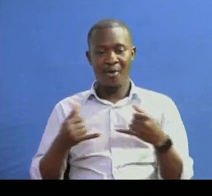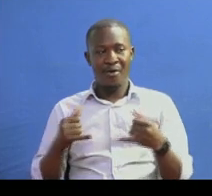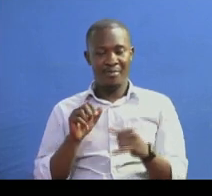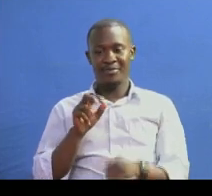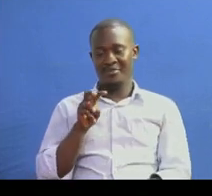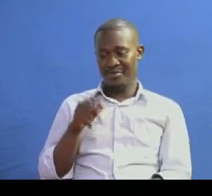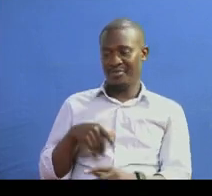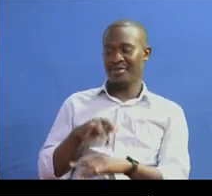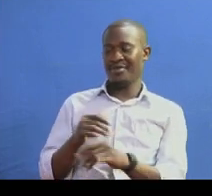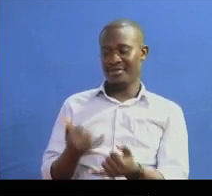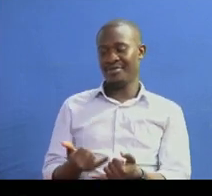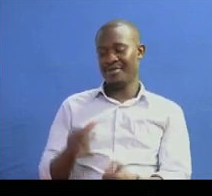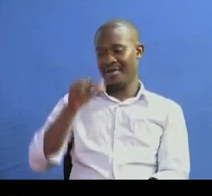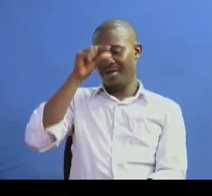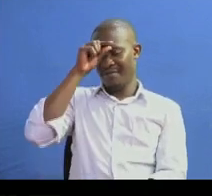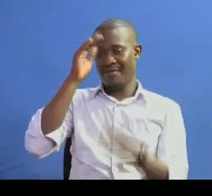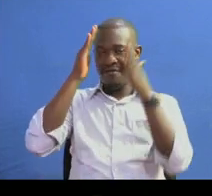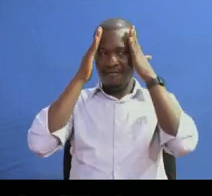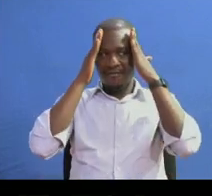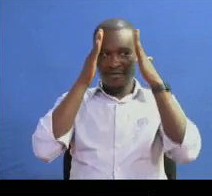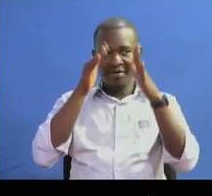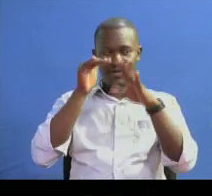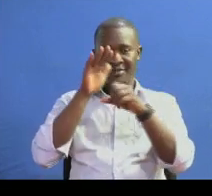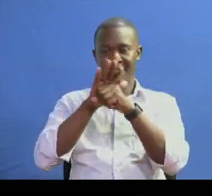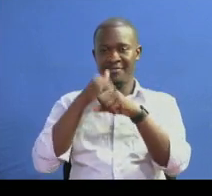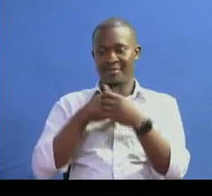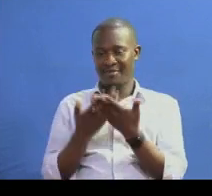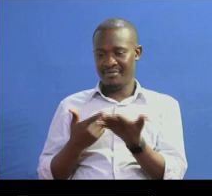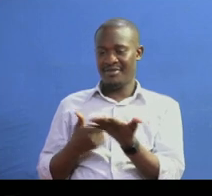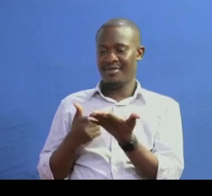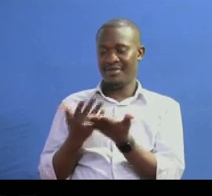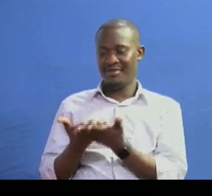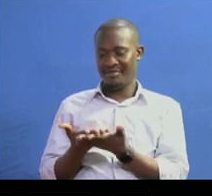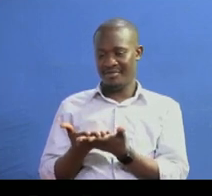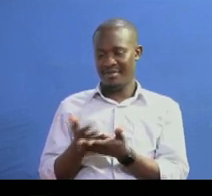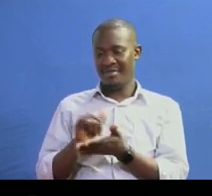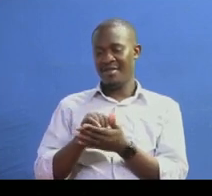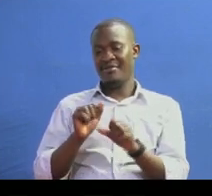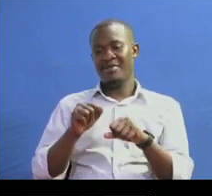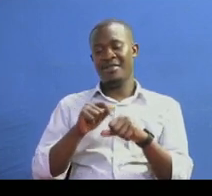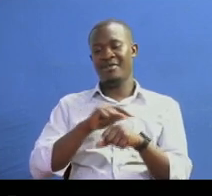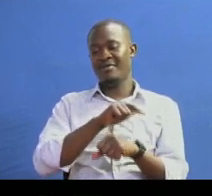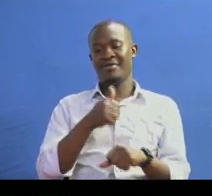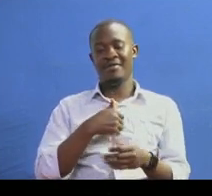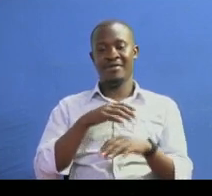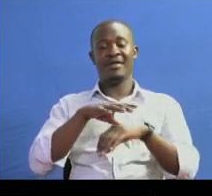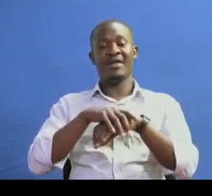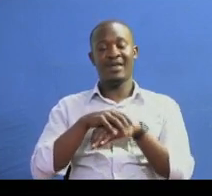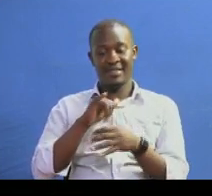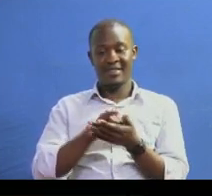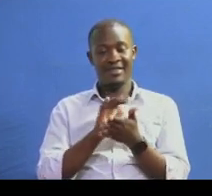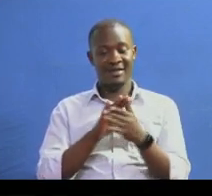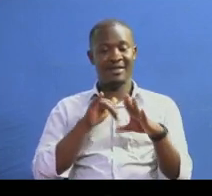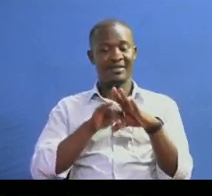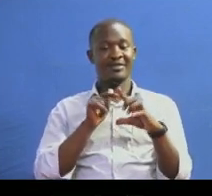at right now. The government should focus on so much digital infrastructure. Mm-hmm. Once you just enable us to get that access to the